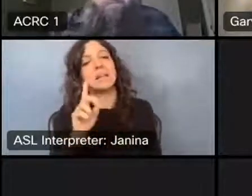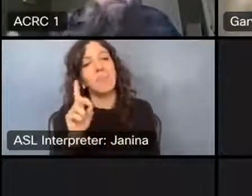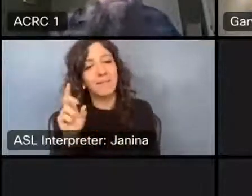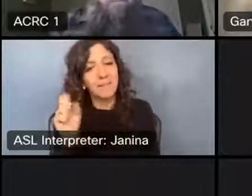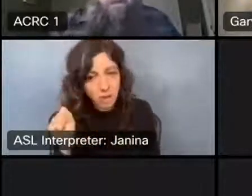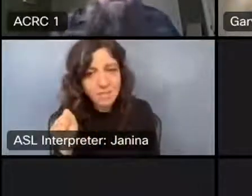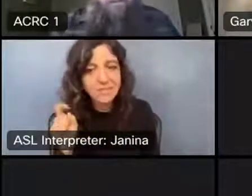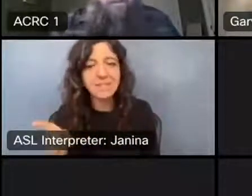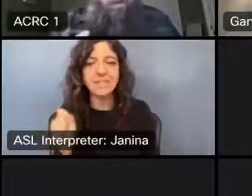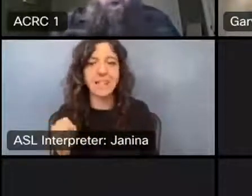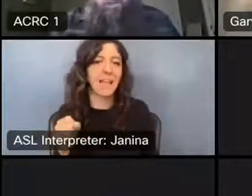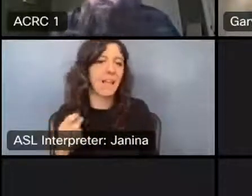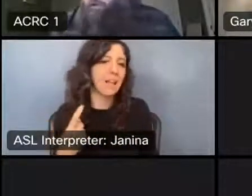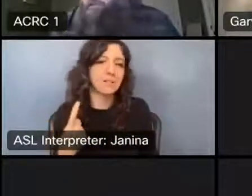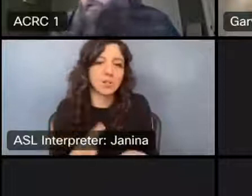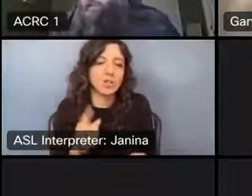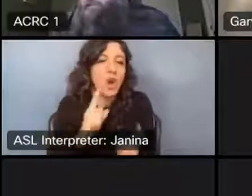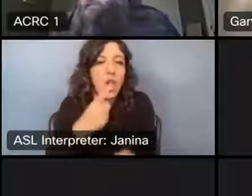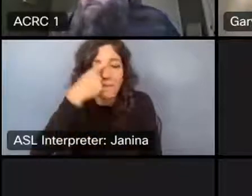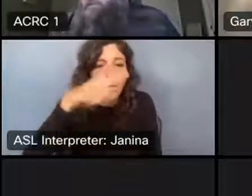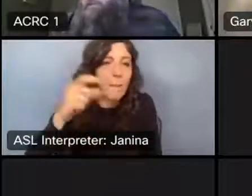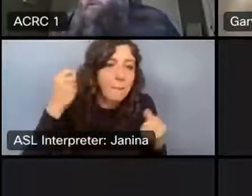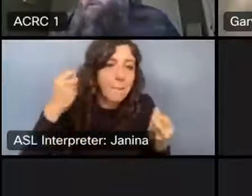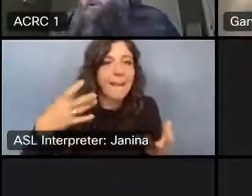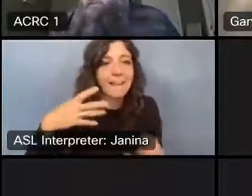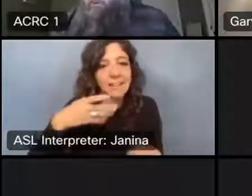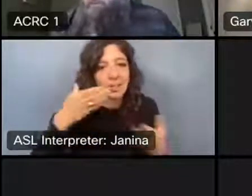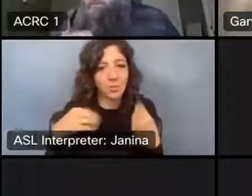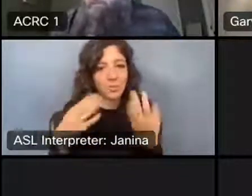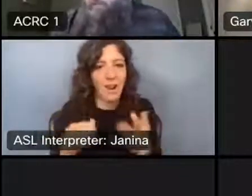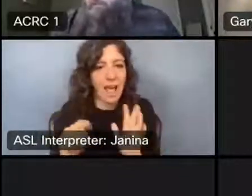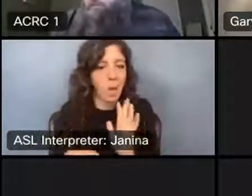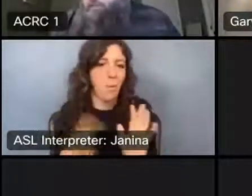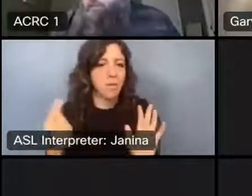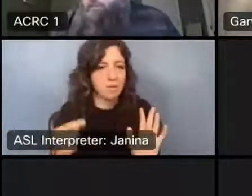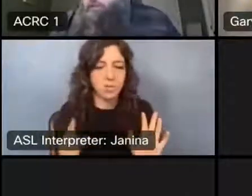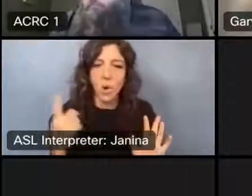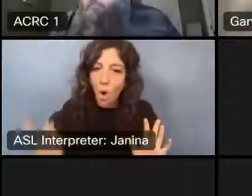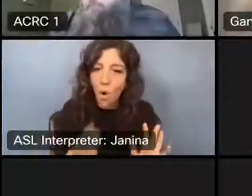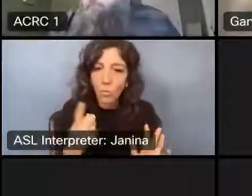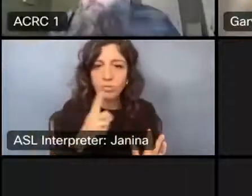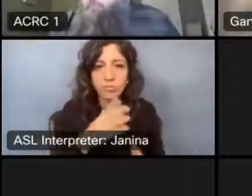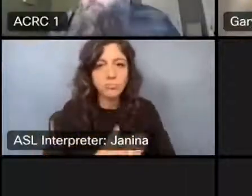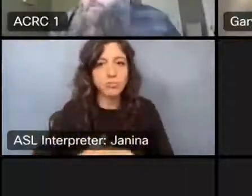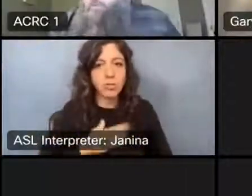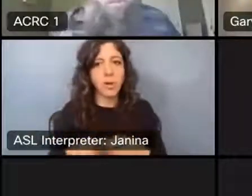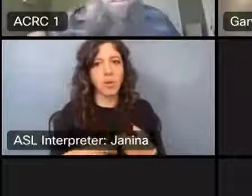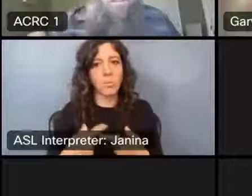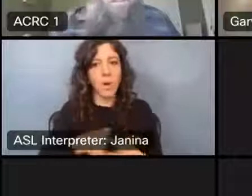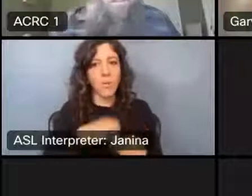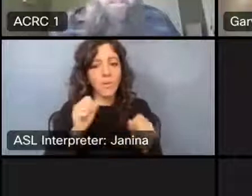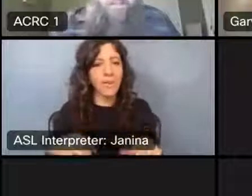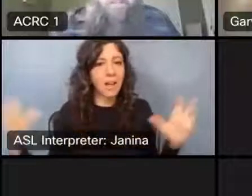whole lot of service providers all at once. And so always appreciate when we can, you know,